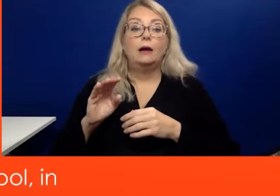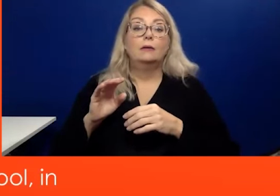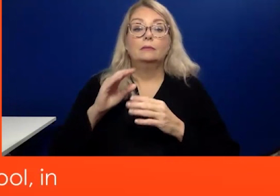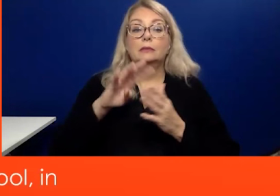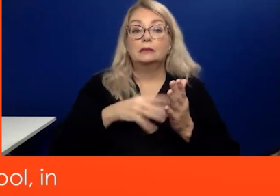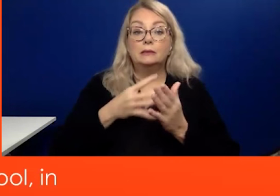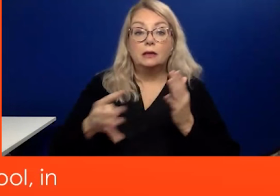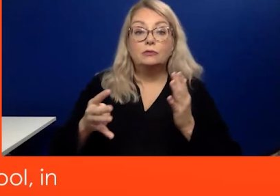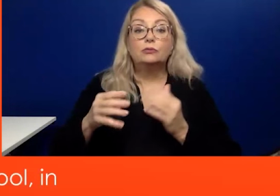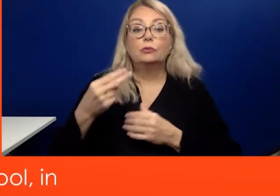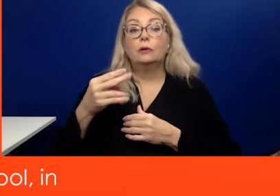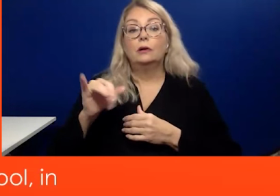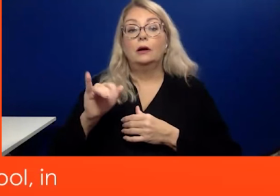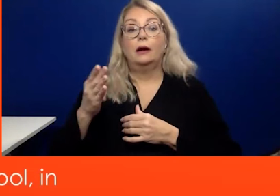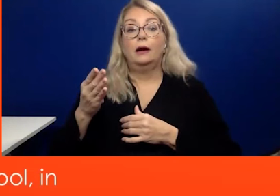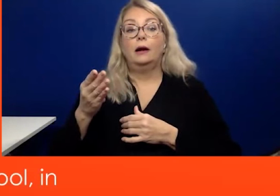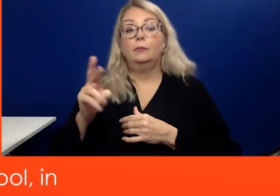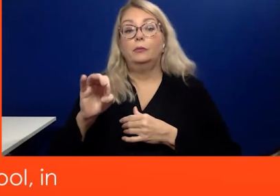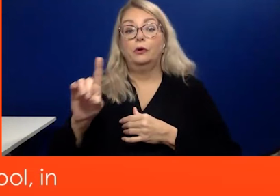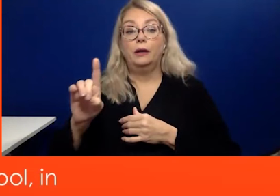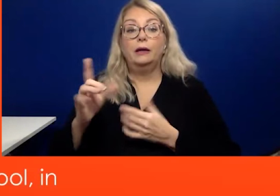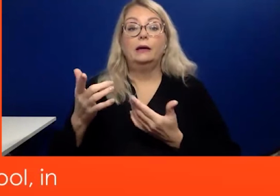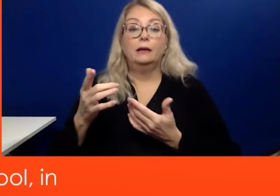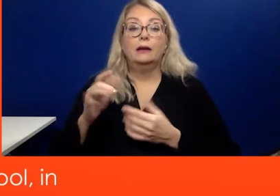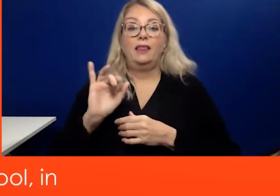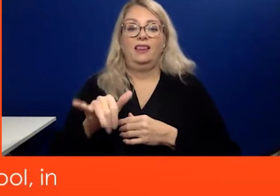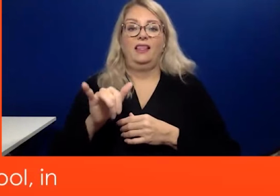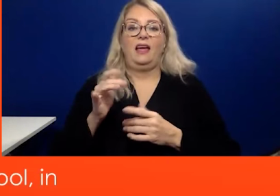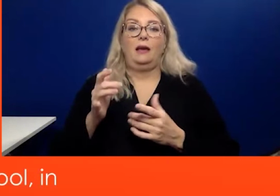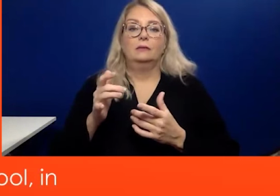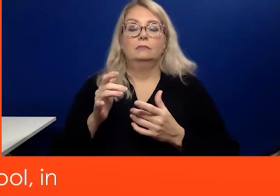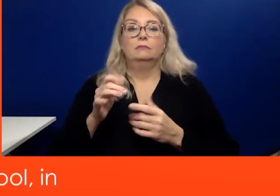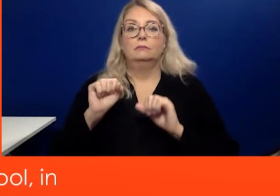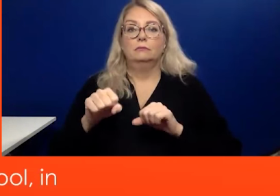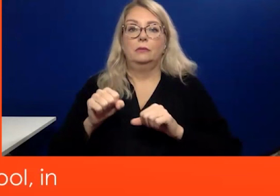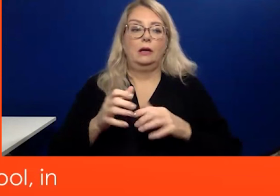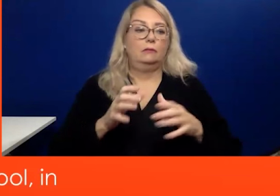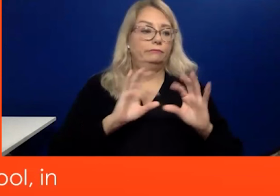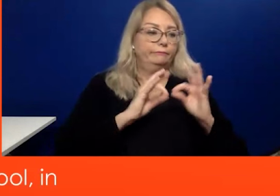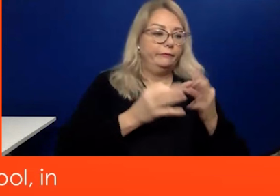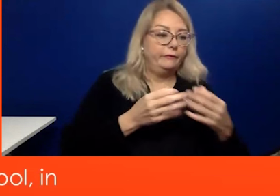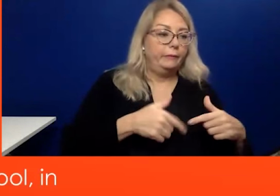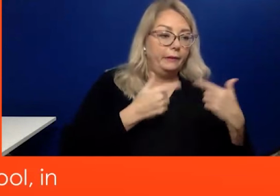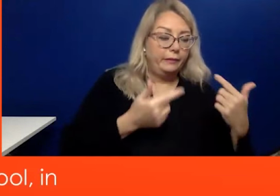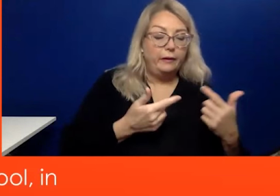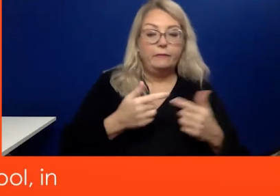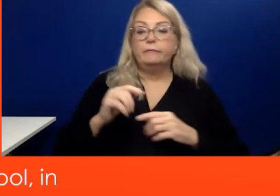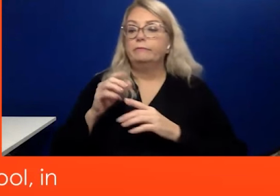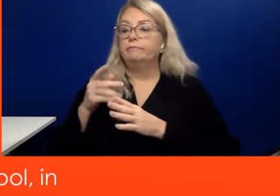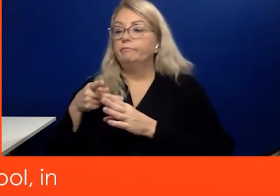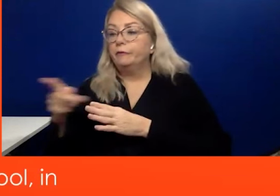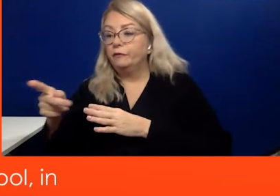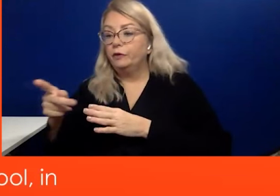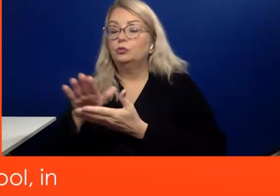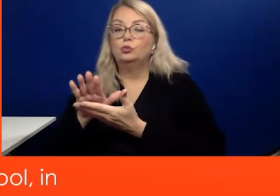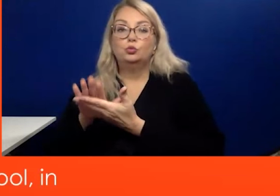the boundaries of a busy life. This is important too. Whatever we do in CBE, probably going to be at least half online.